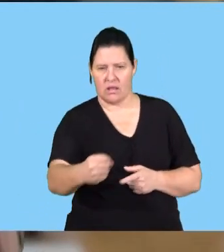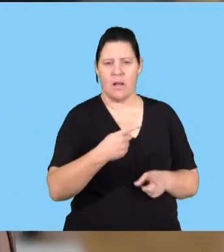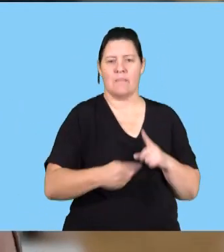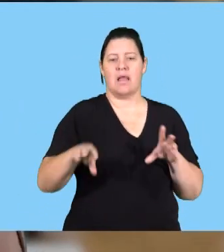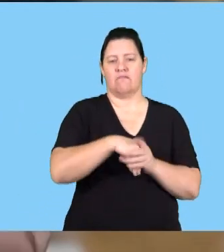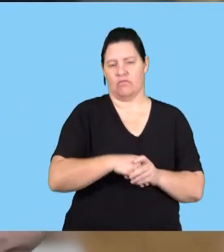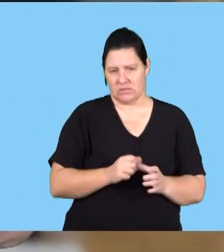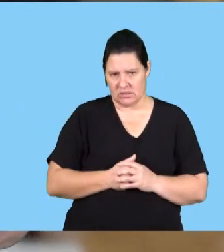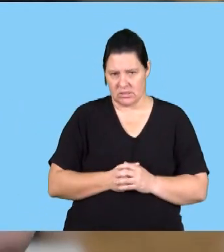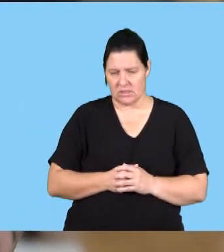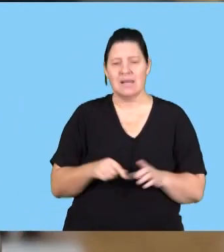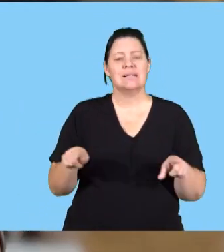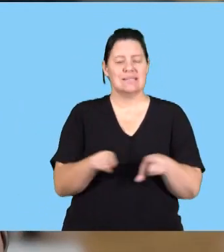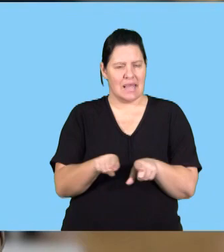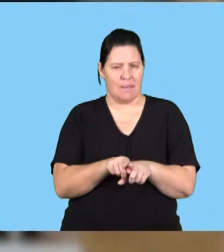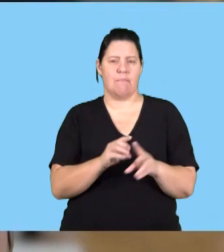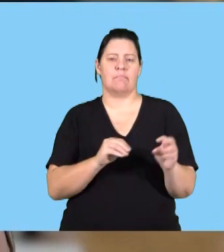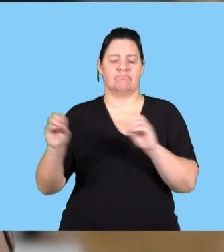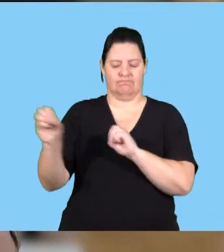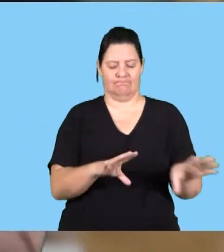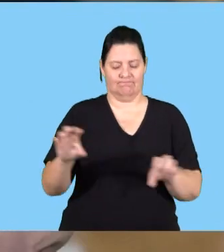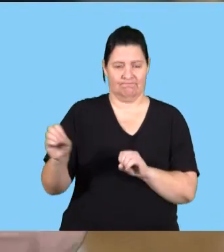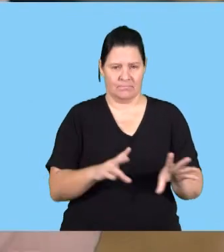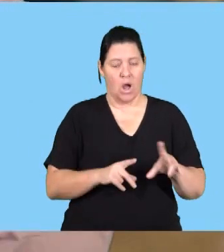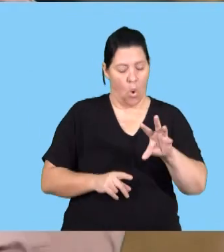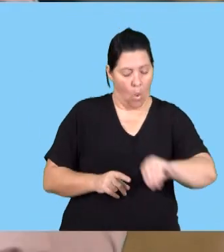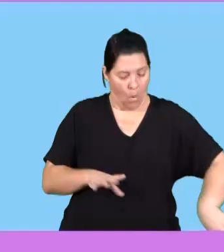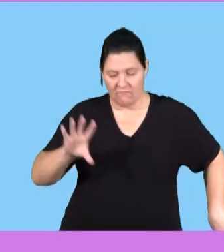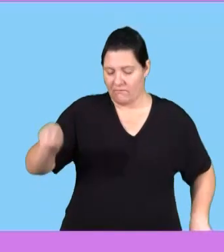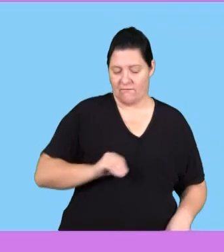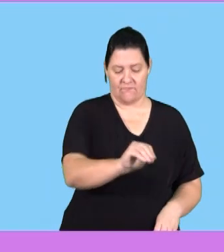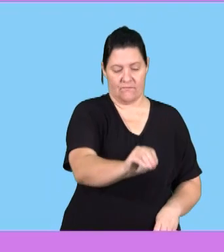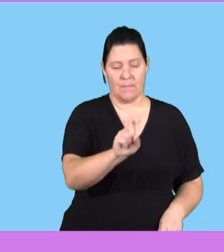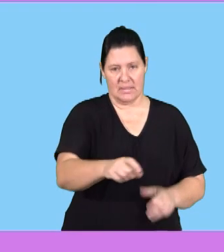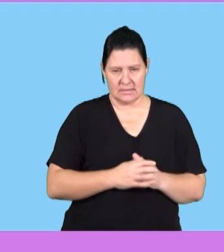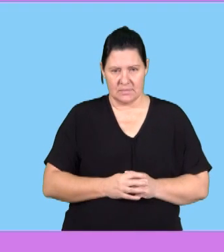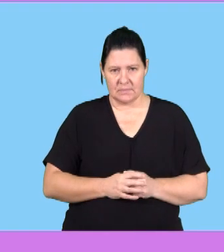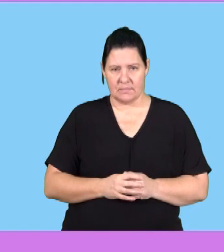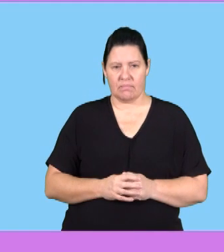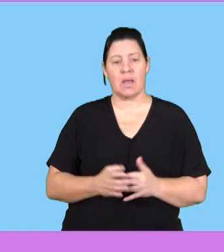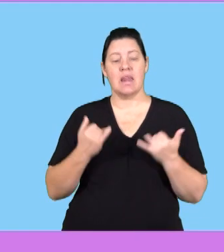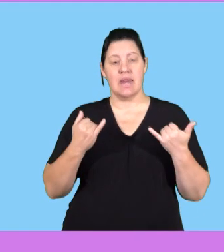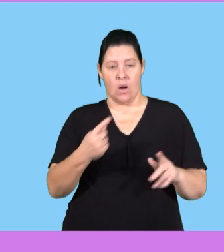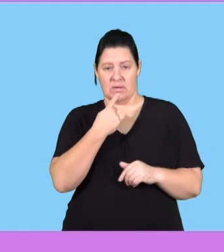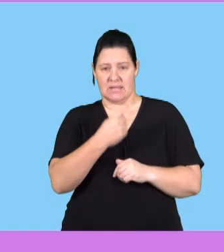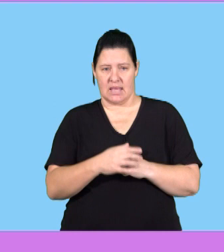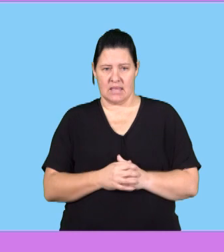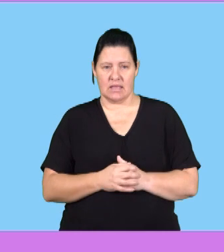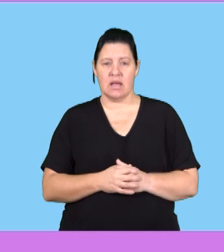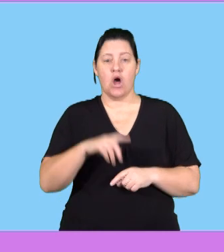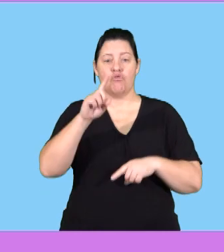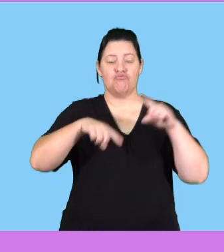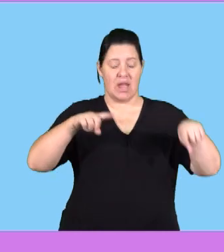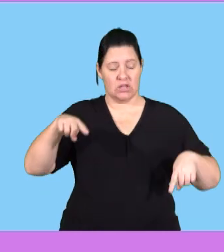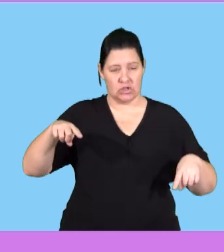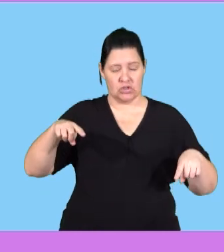another player in there. That's exactly what we mean with substitution. Okay, so looking at the given information, I'm saying here